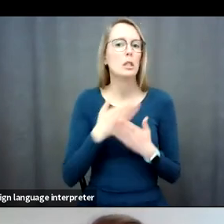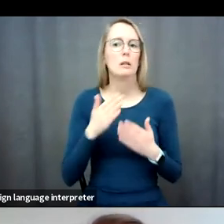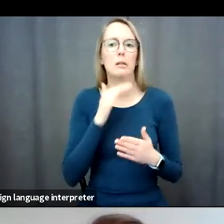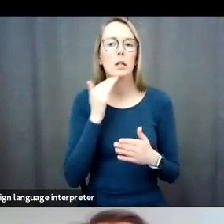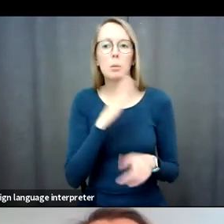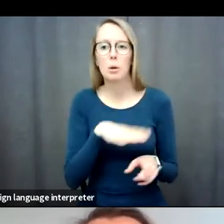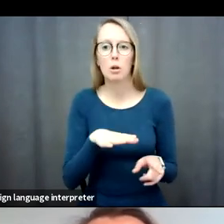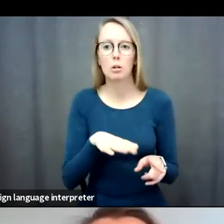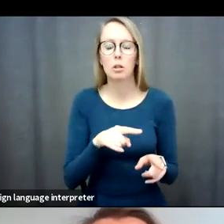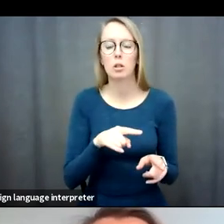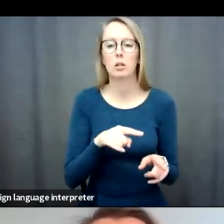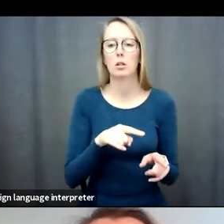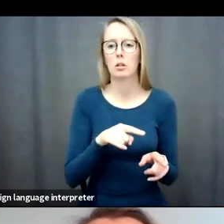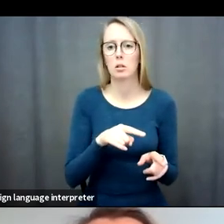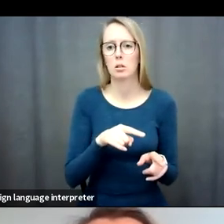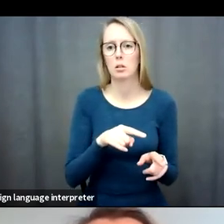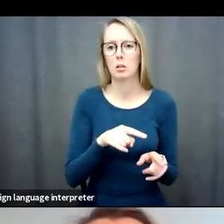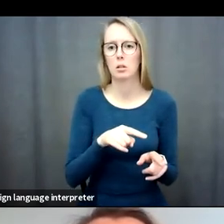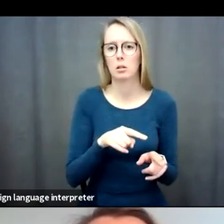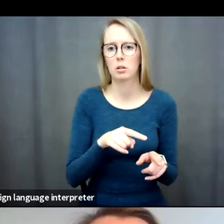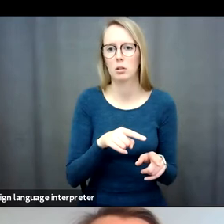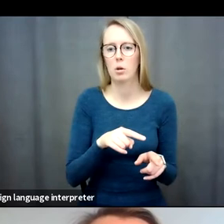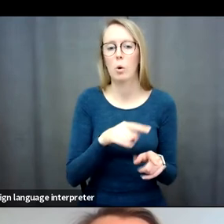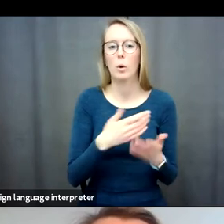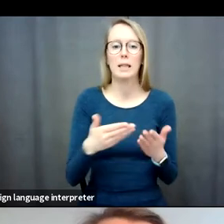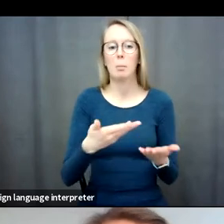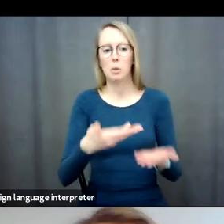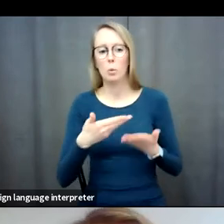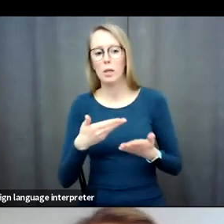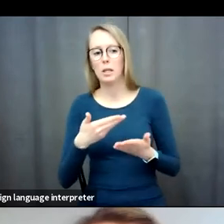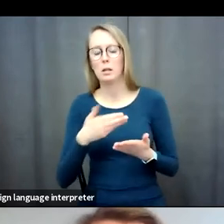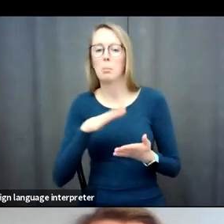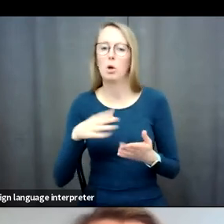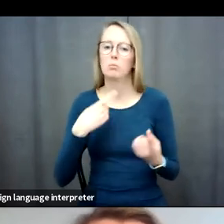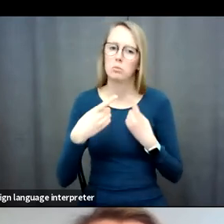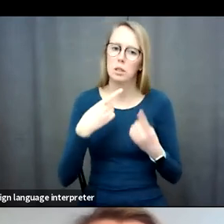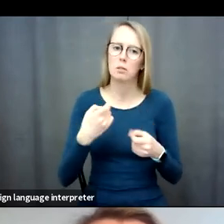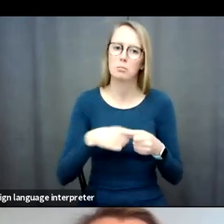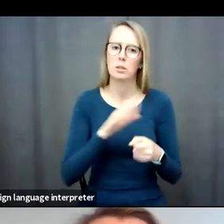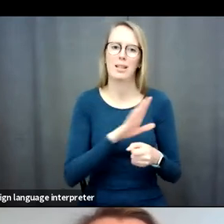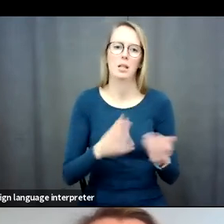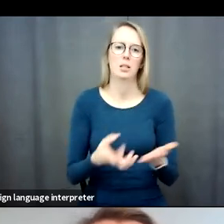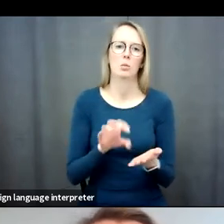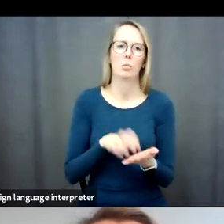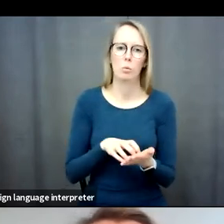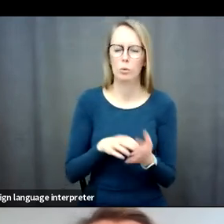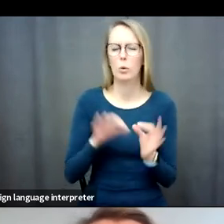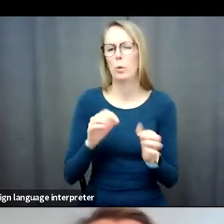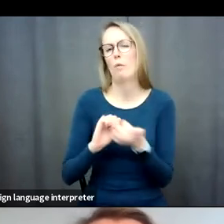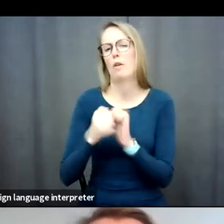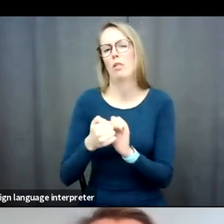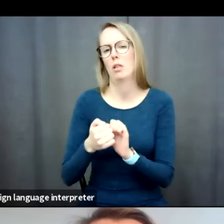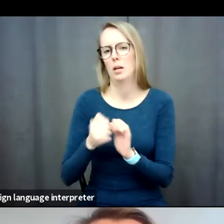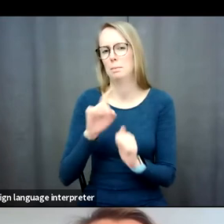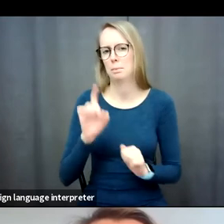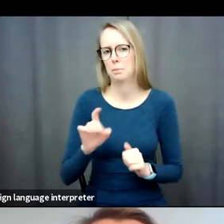do not engage children in talking about their own situations? How do we change that?